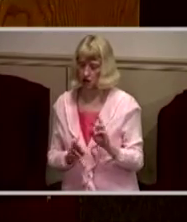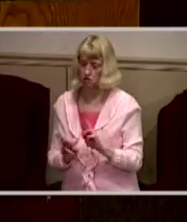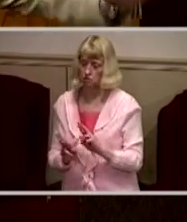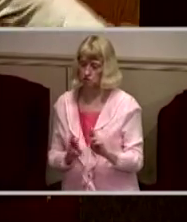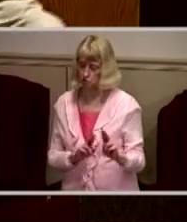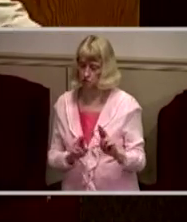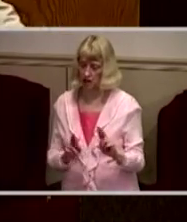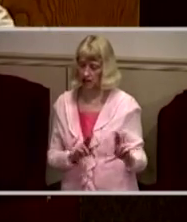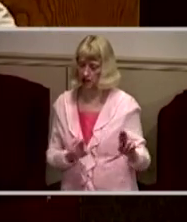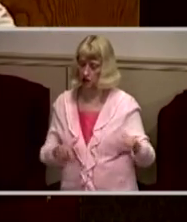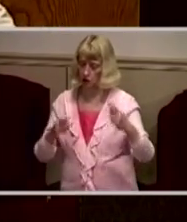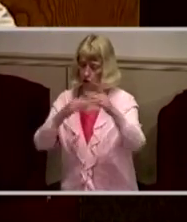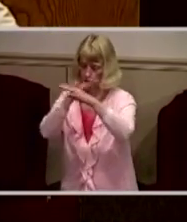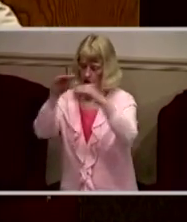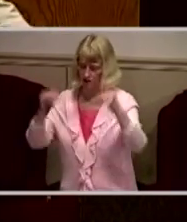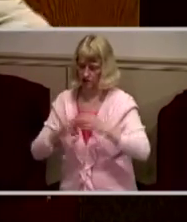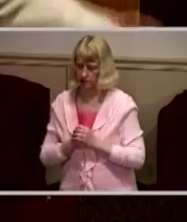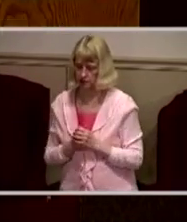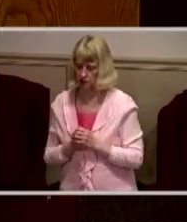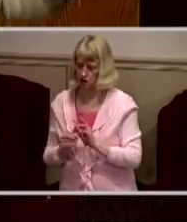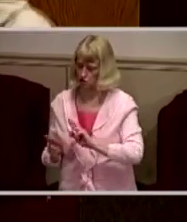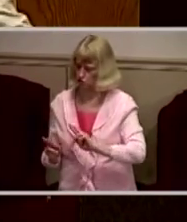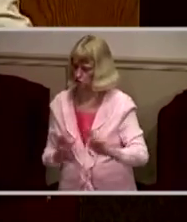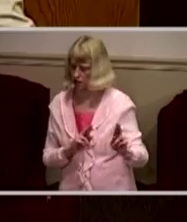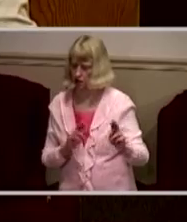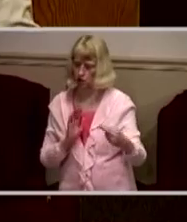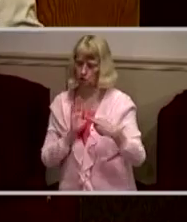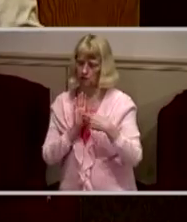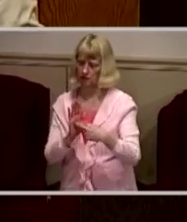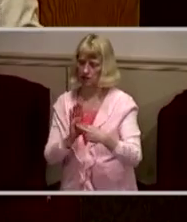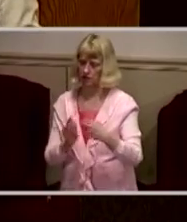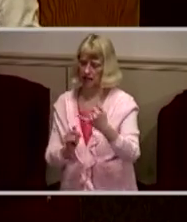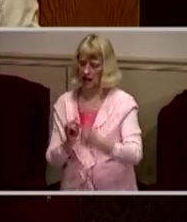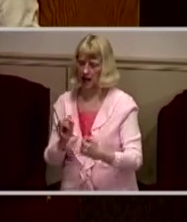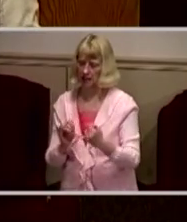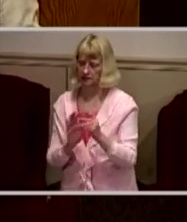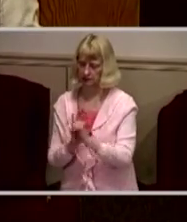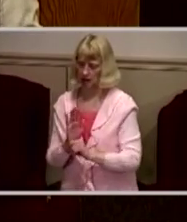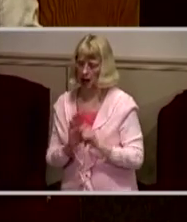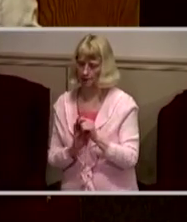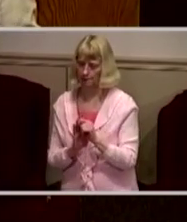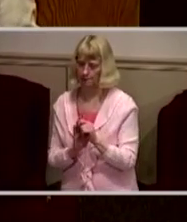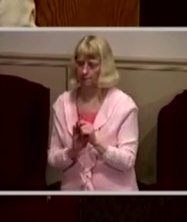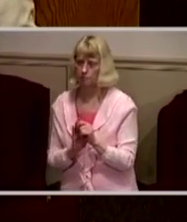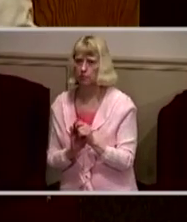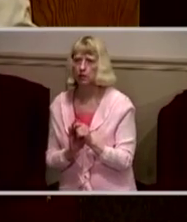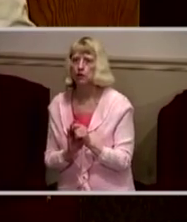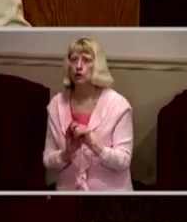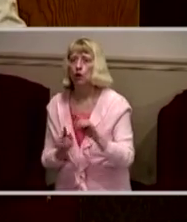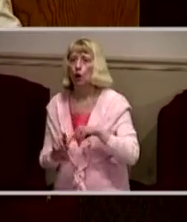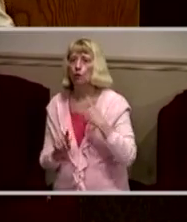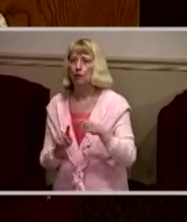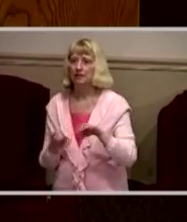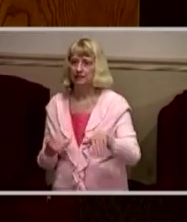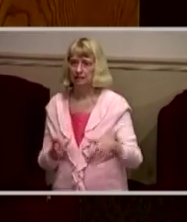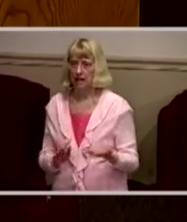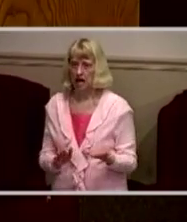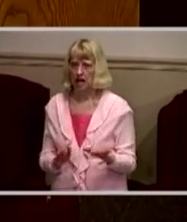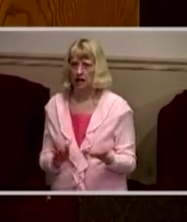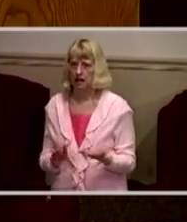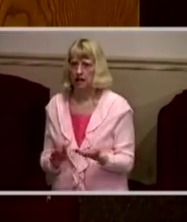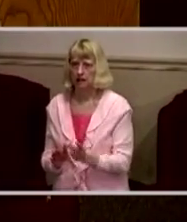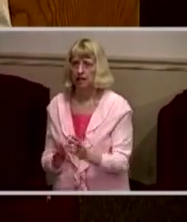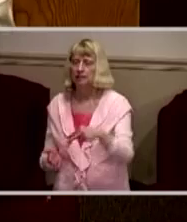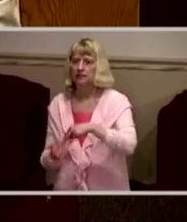Ready to go to heaven. Ready to be revealed in the last time. You know, when we die